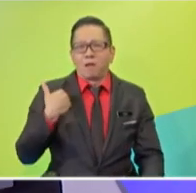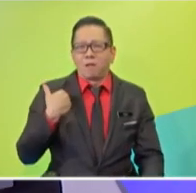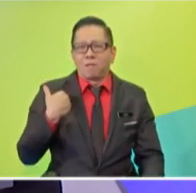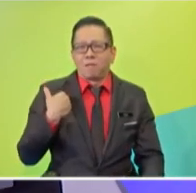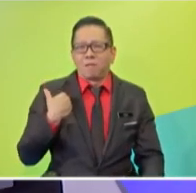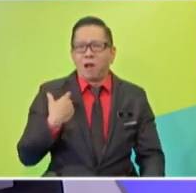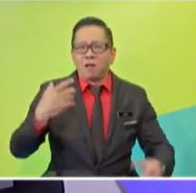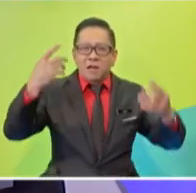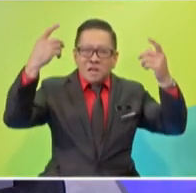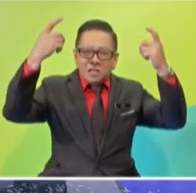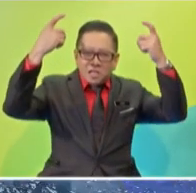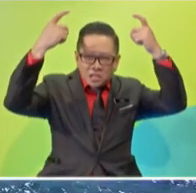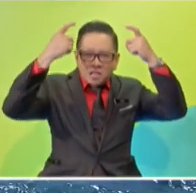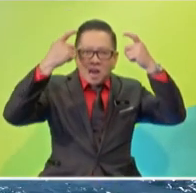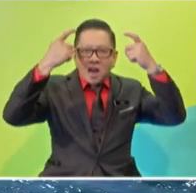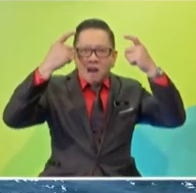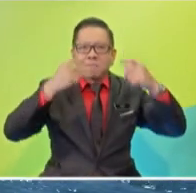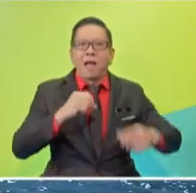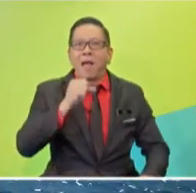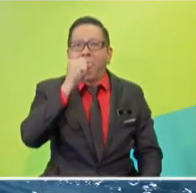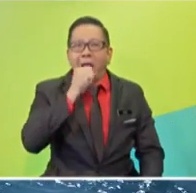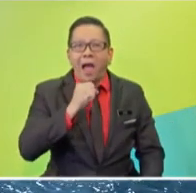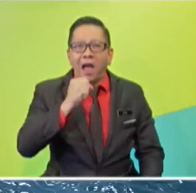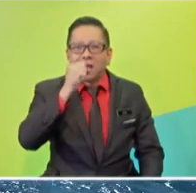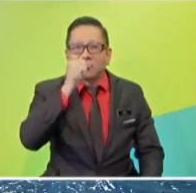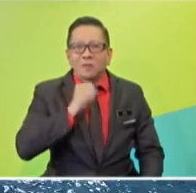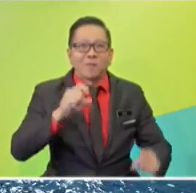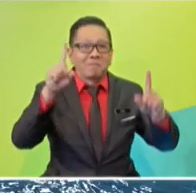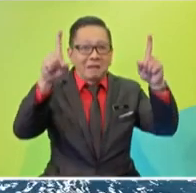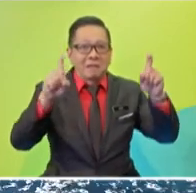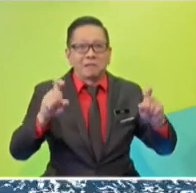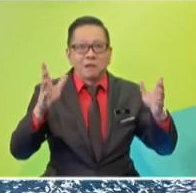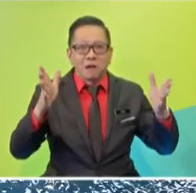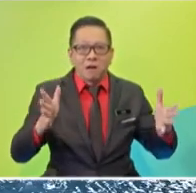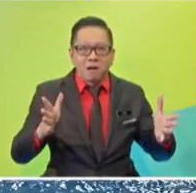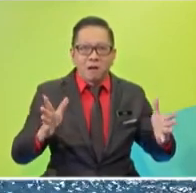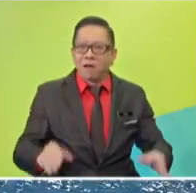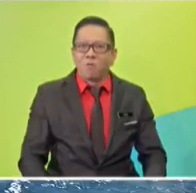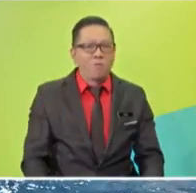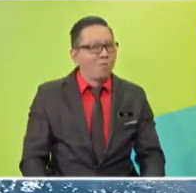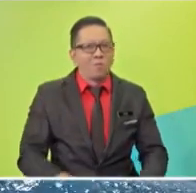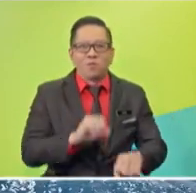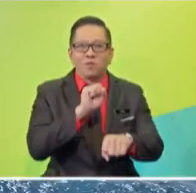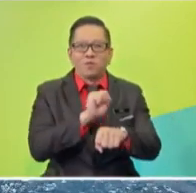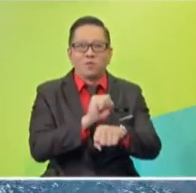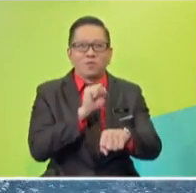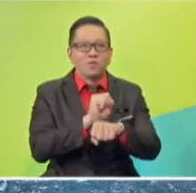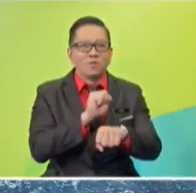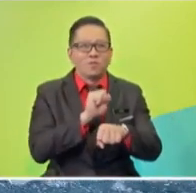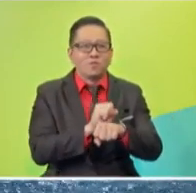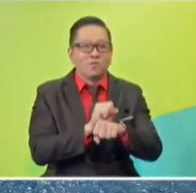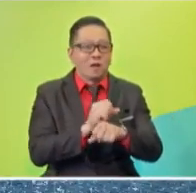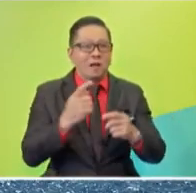yummy-licious. What is that? The ice cream tester. Alright, the job of ice cream tester is to